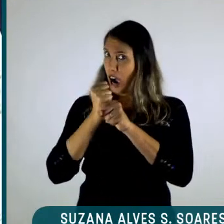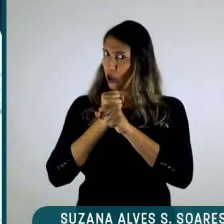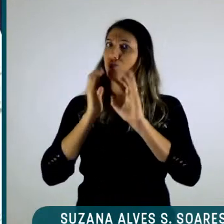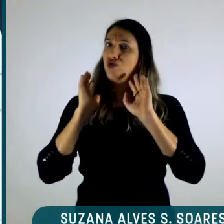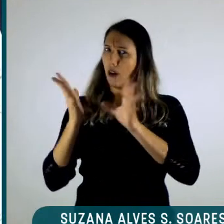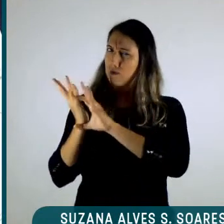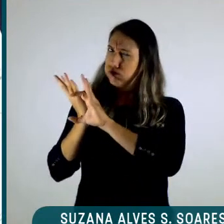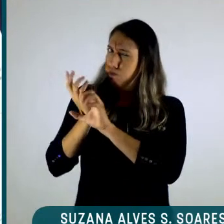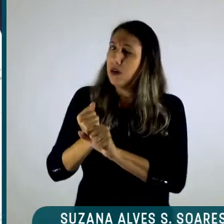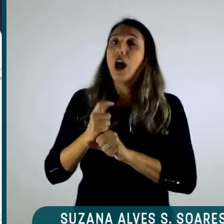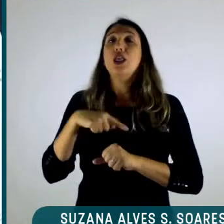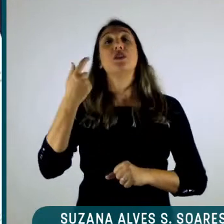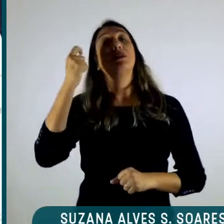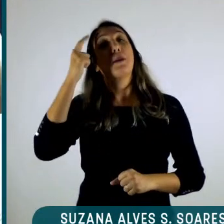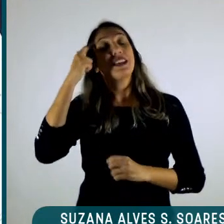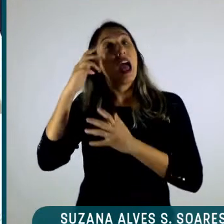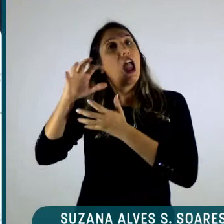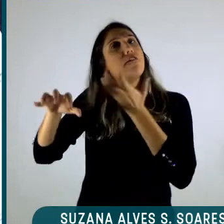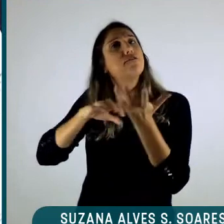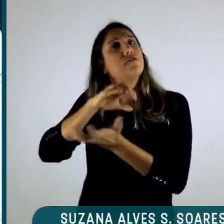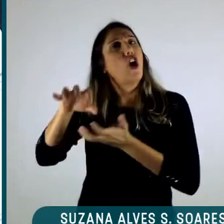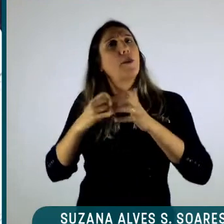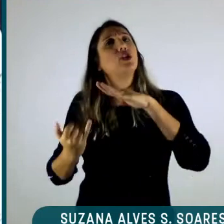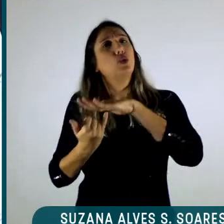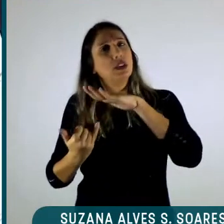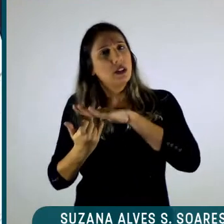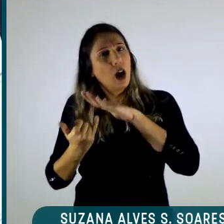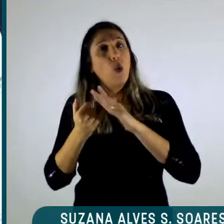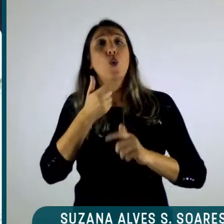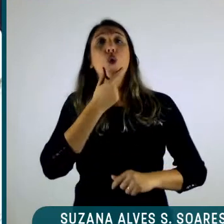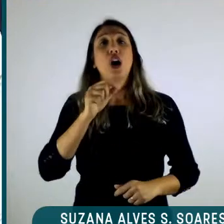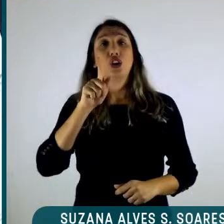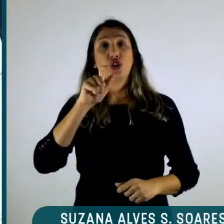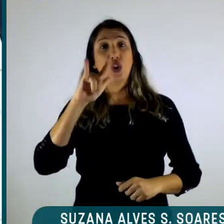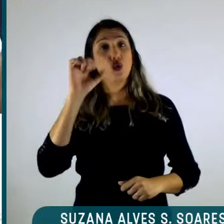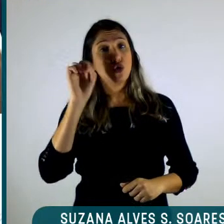32 years, and we must